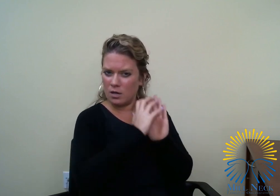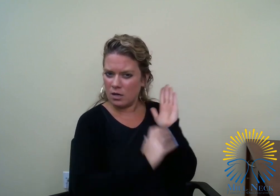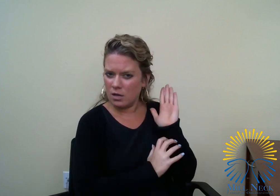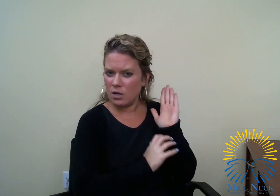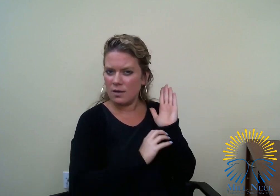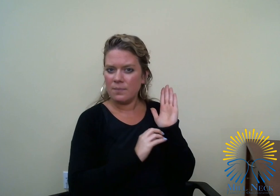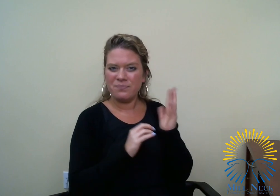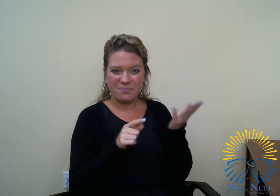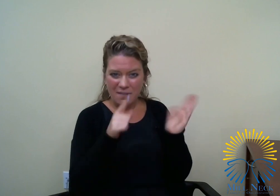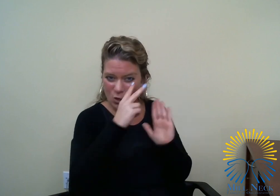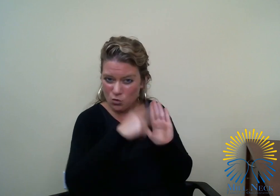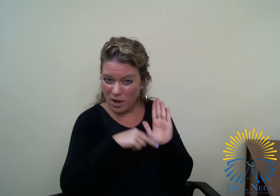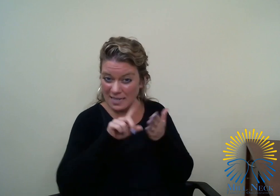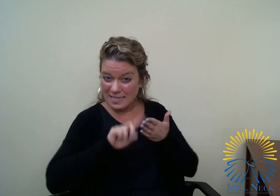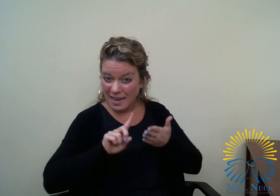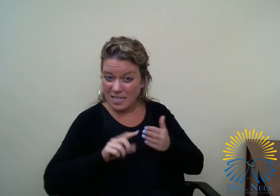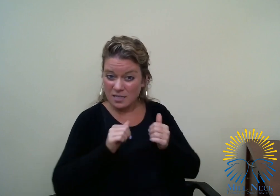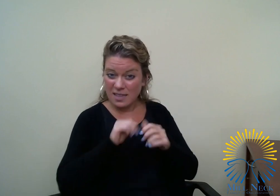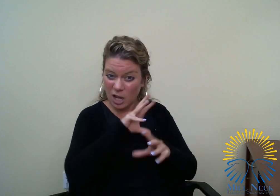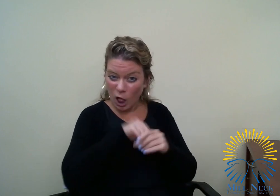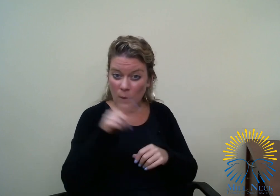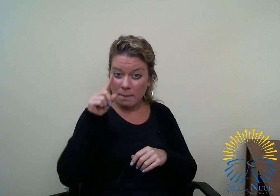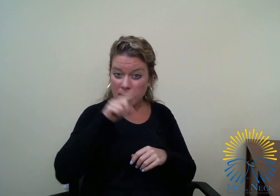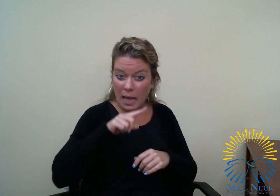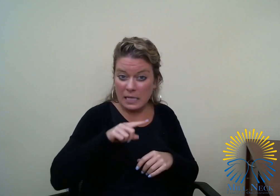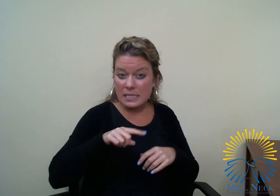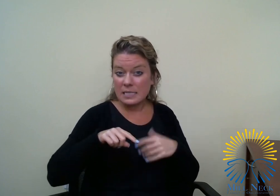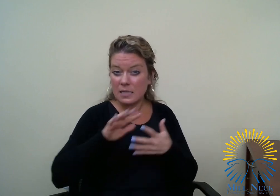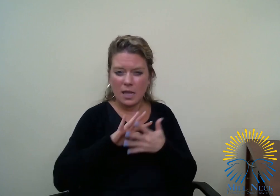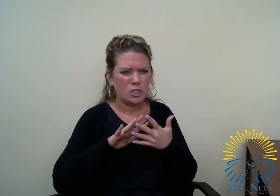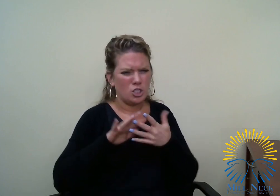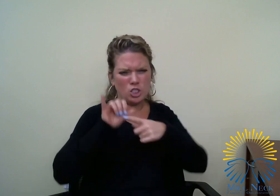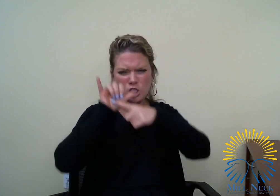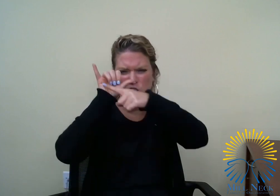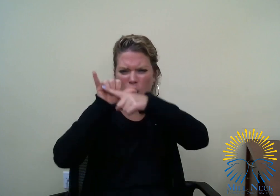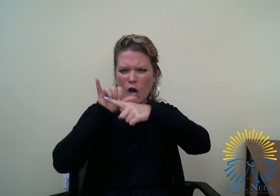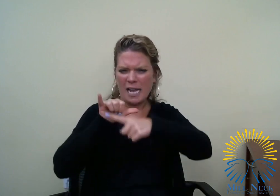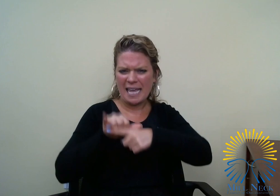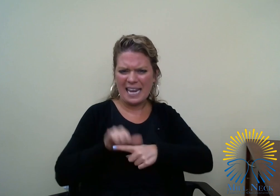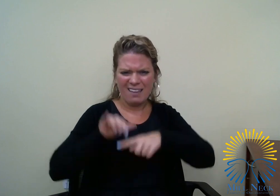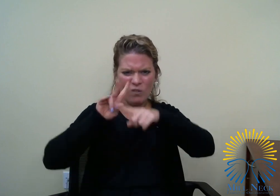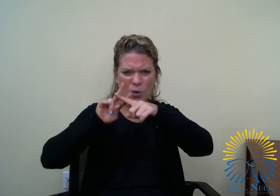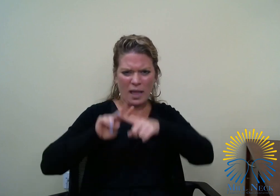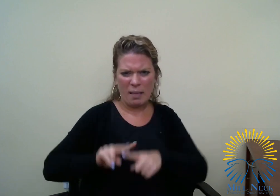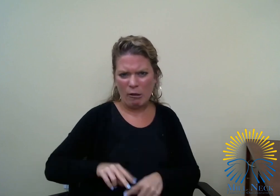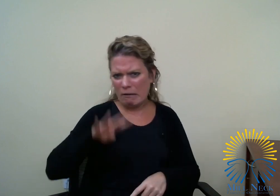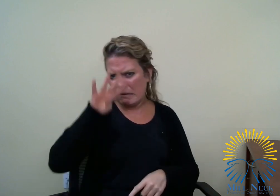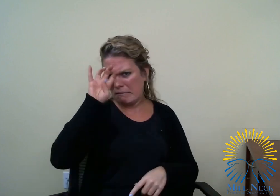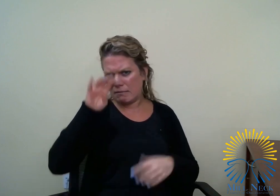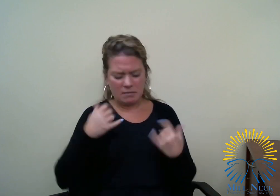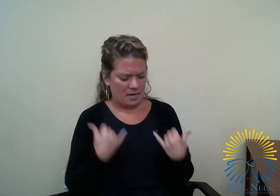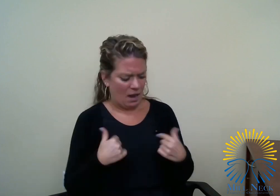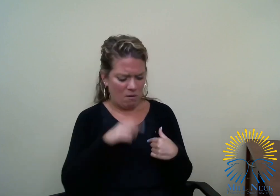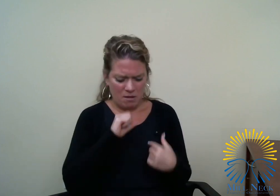I don't know if you guys have read studies with like mice, but they have all these weird jargony things. Like even now, like I'm 20,